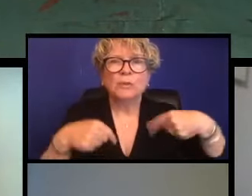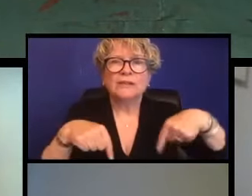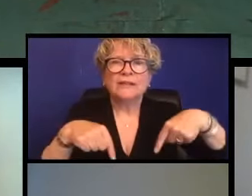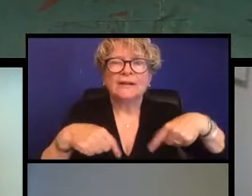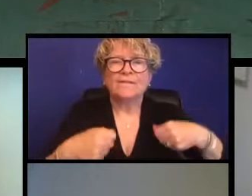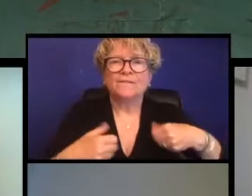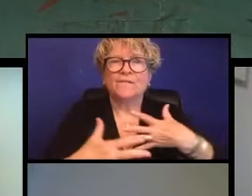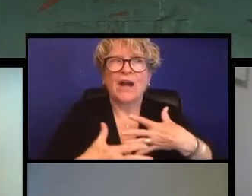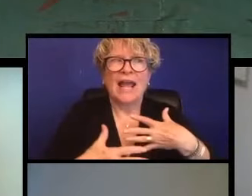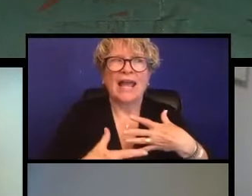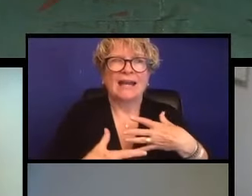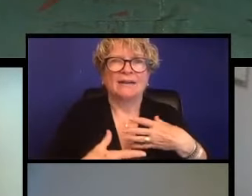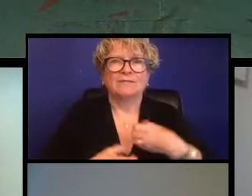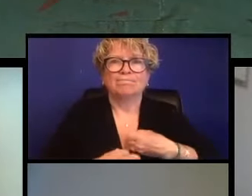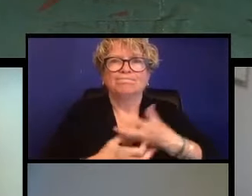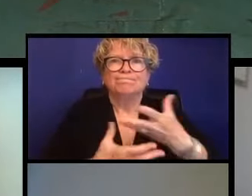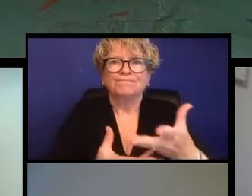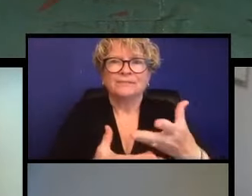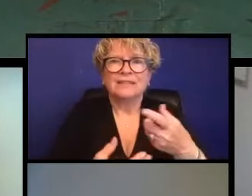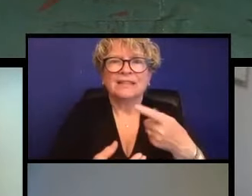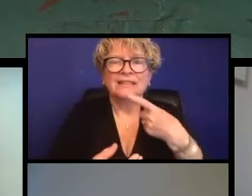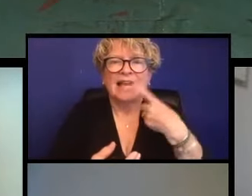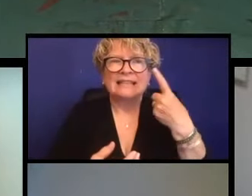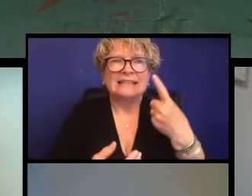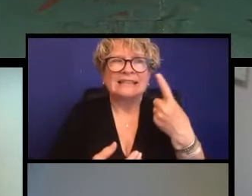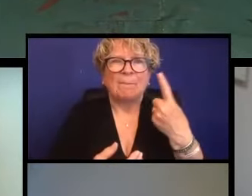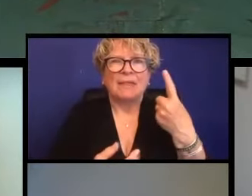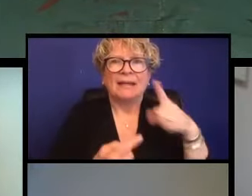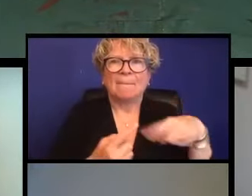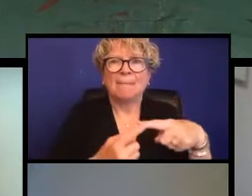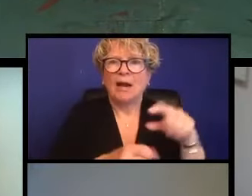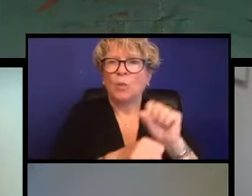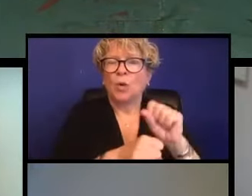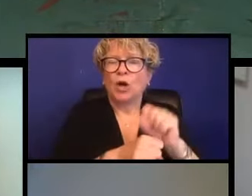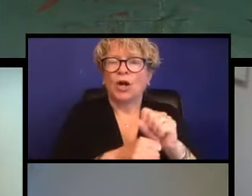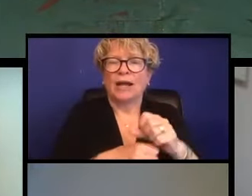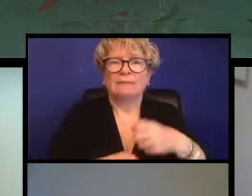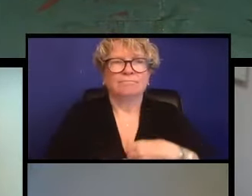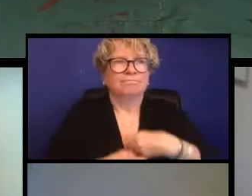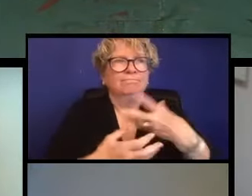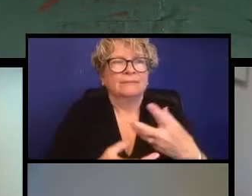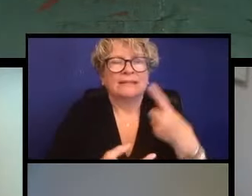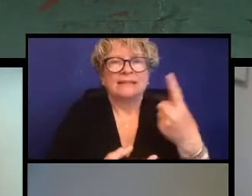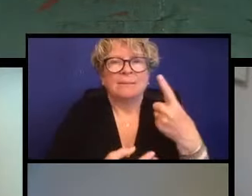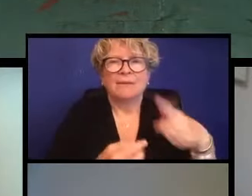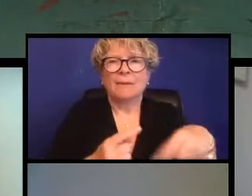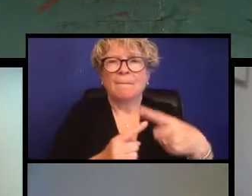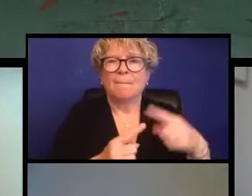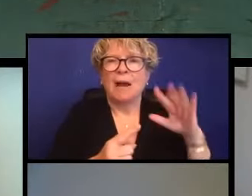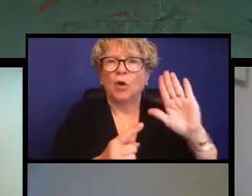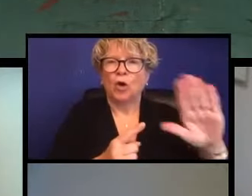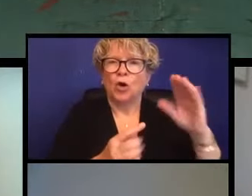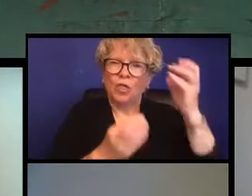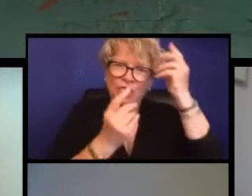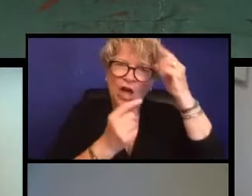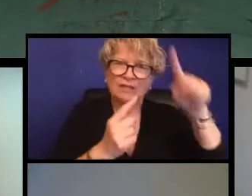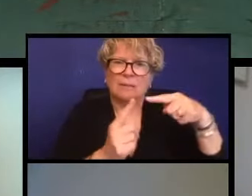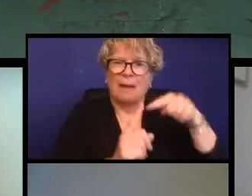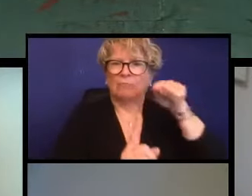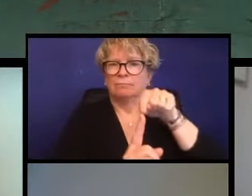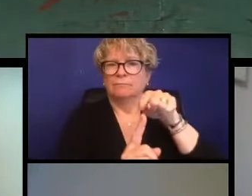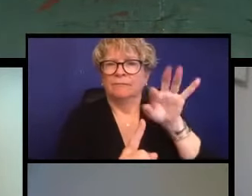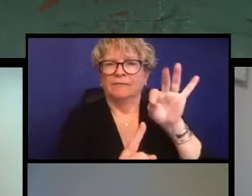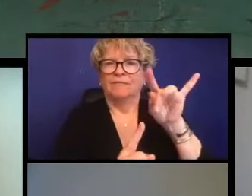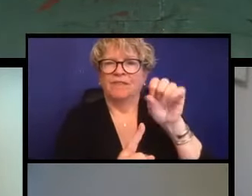saying stuff about work and saying stuff about her thoughts on fiction that she was like, oh, this